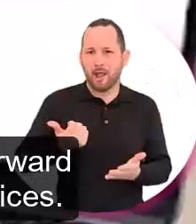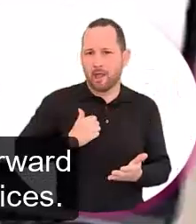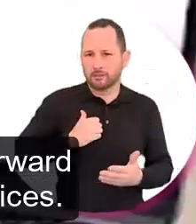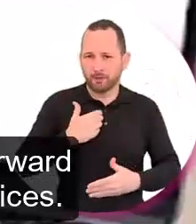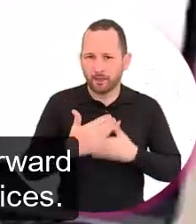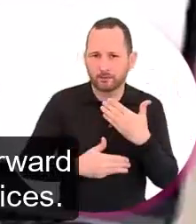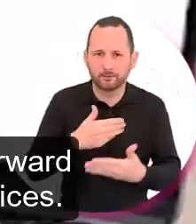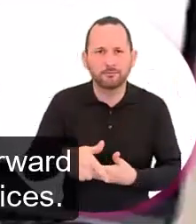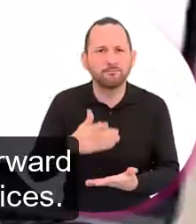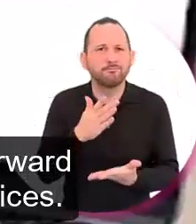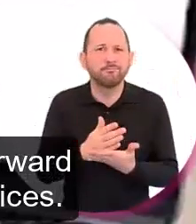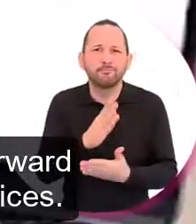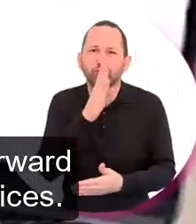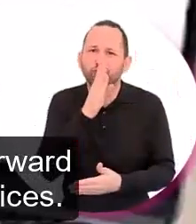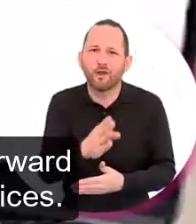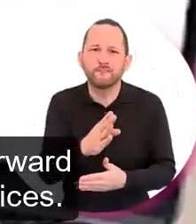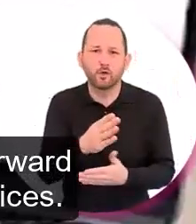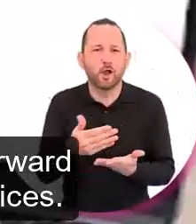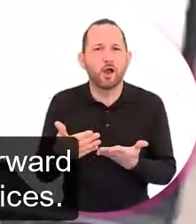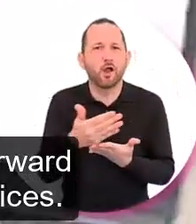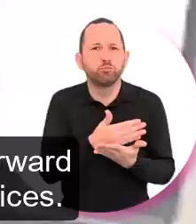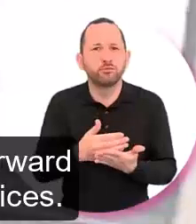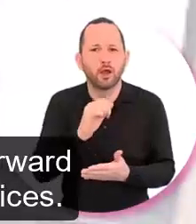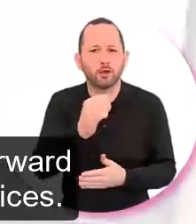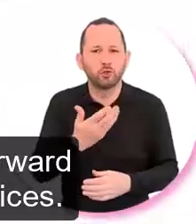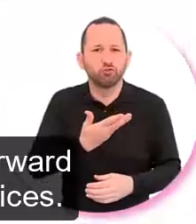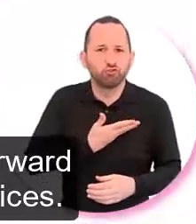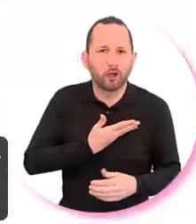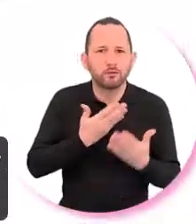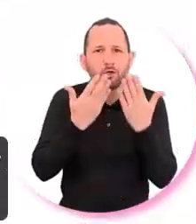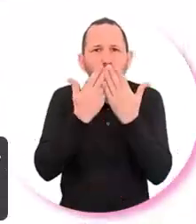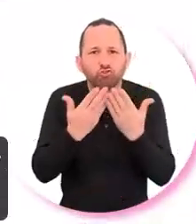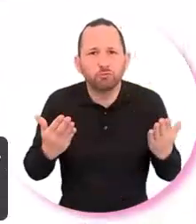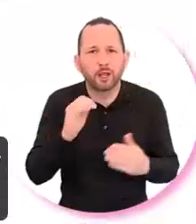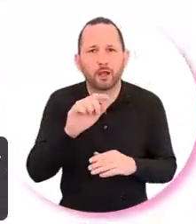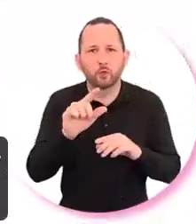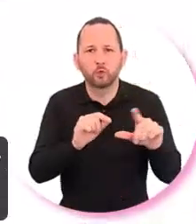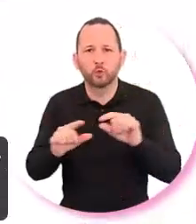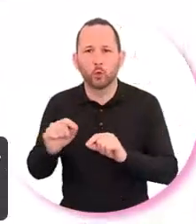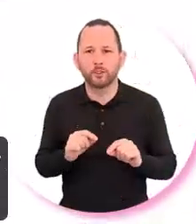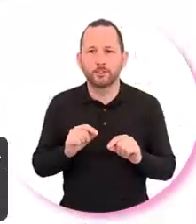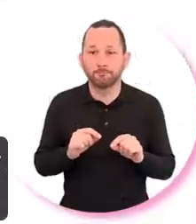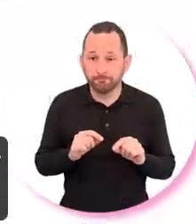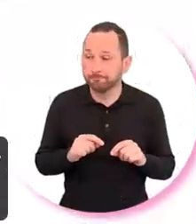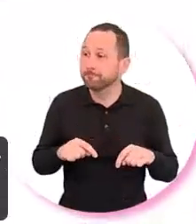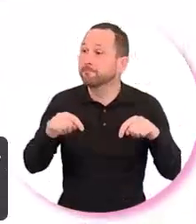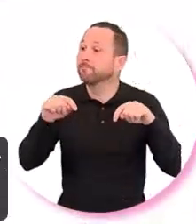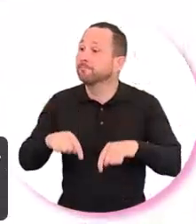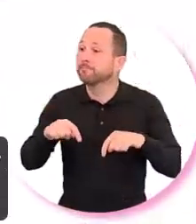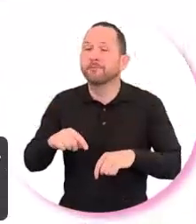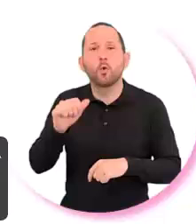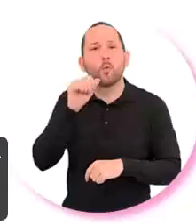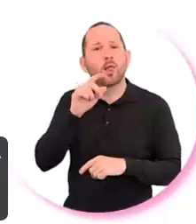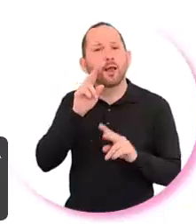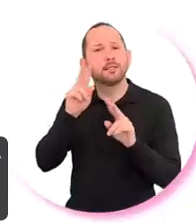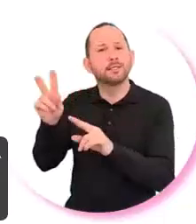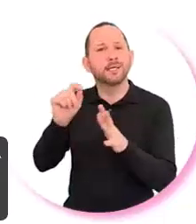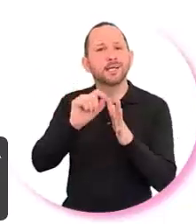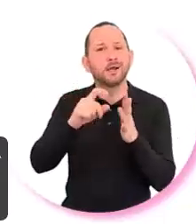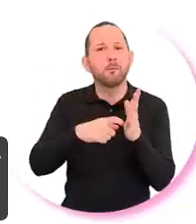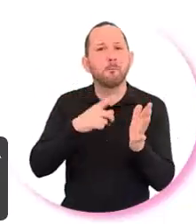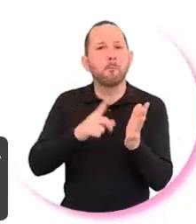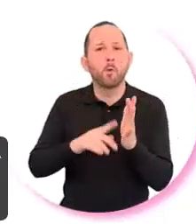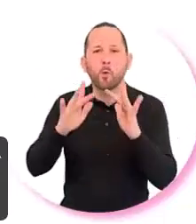straightforward process that protects your rights and respects your choices. You will have received details of how to access our